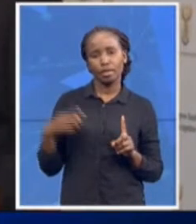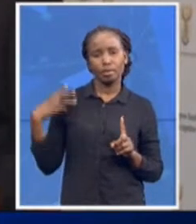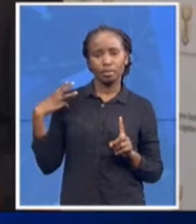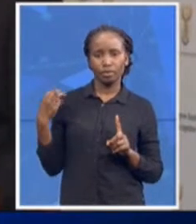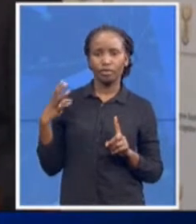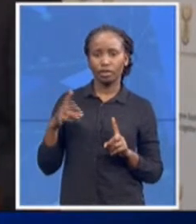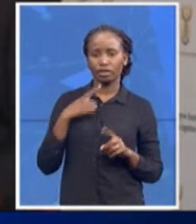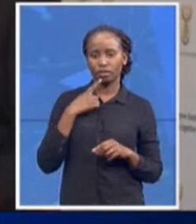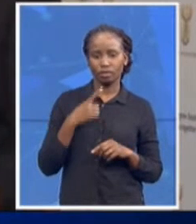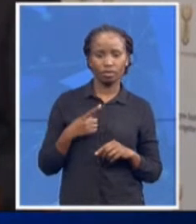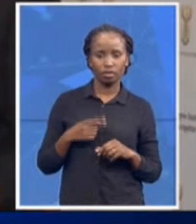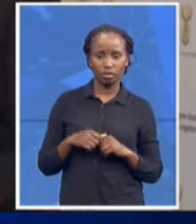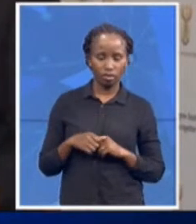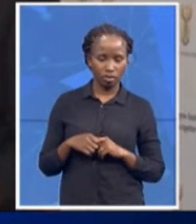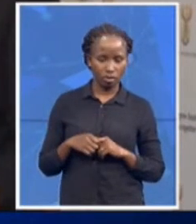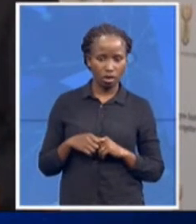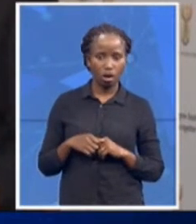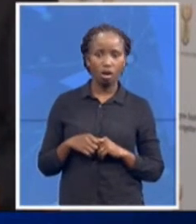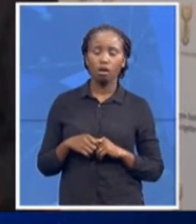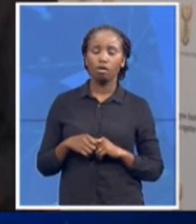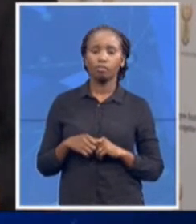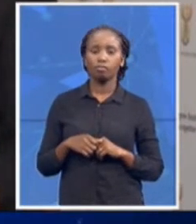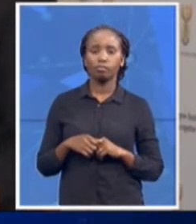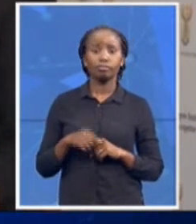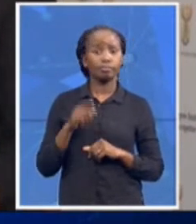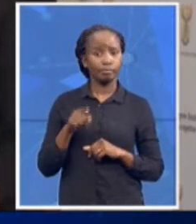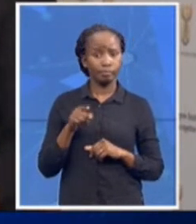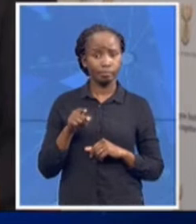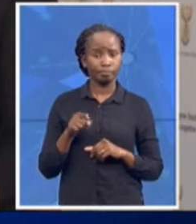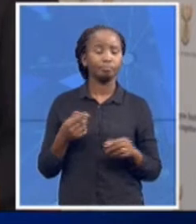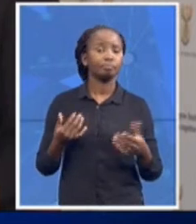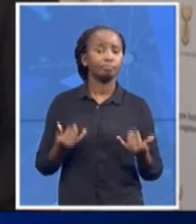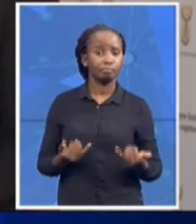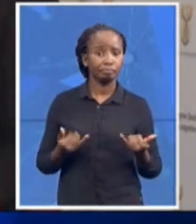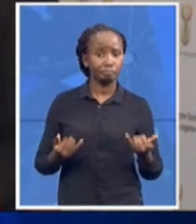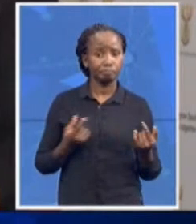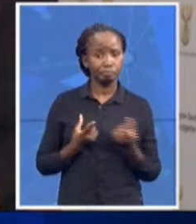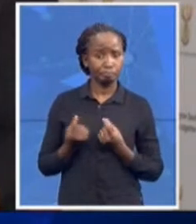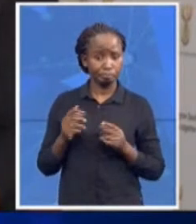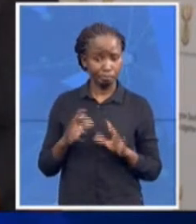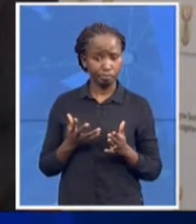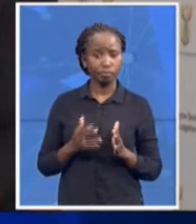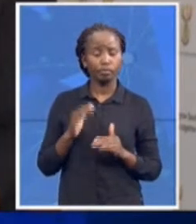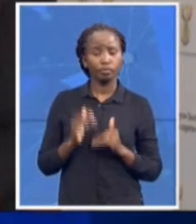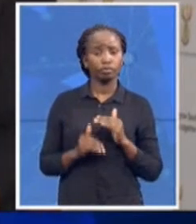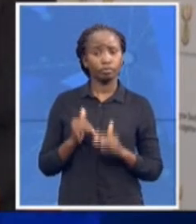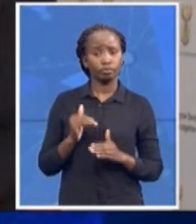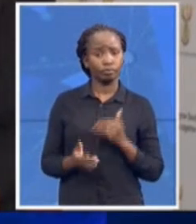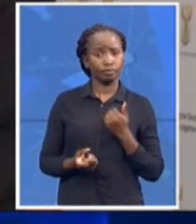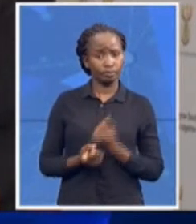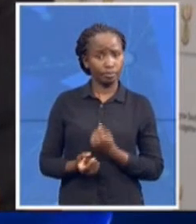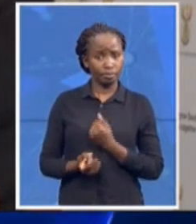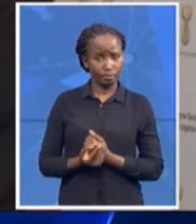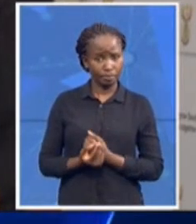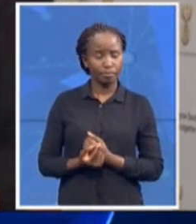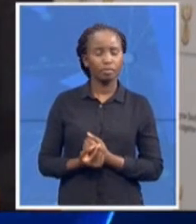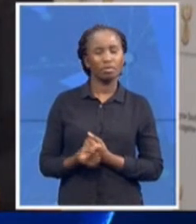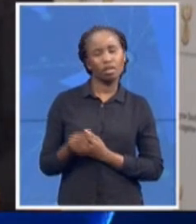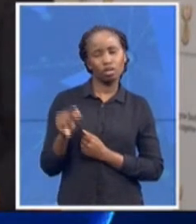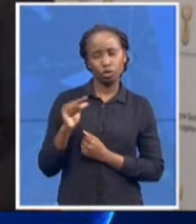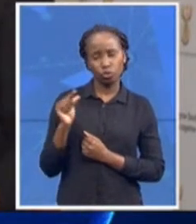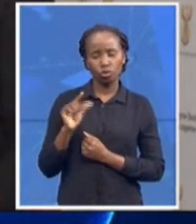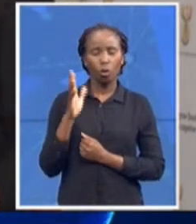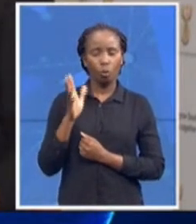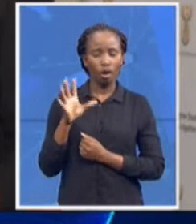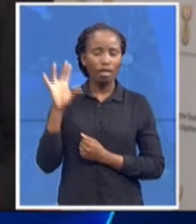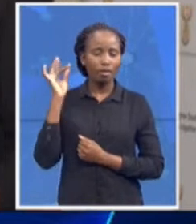As and when the process unfolds, you will get to know exactly the minute details